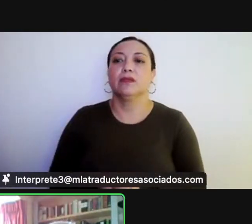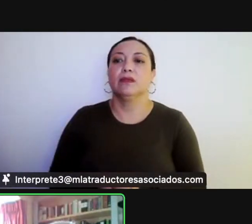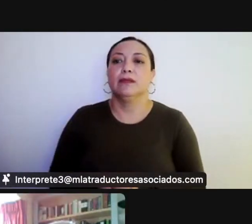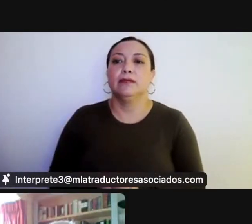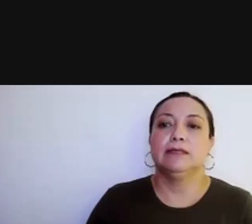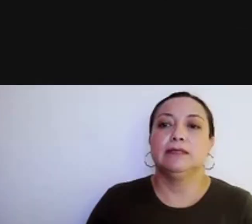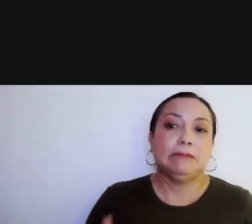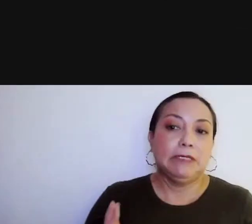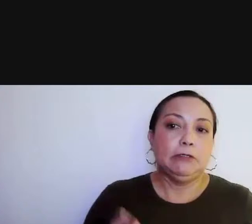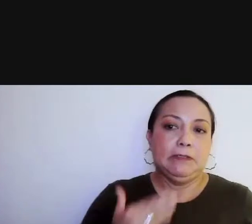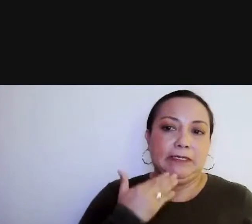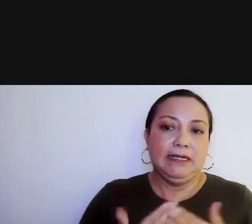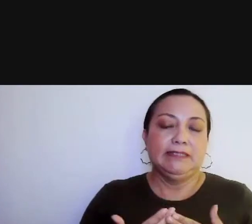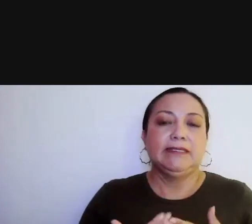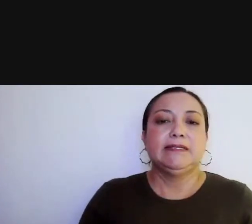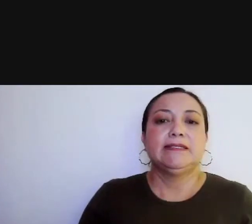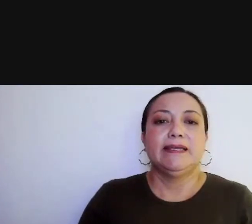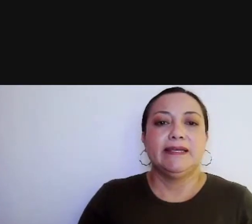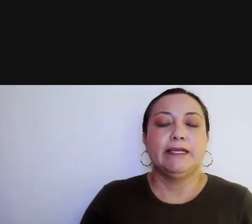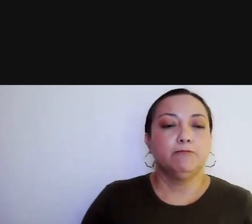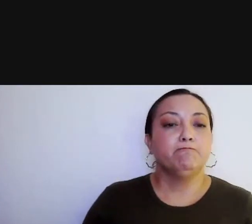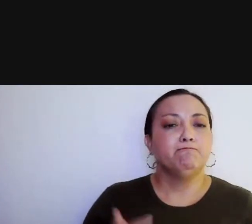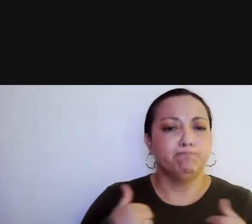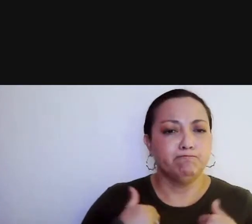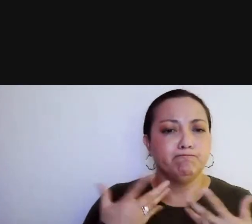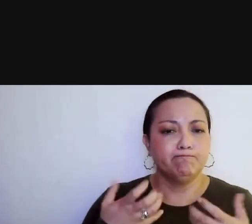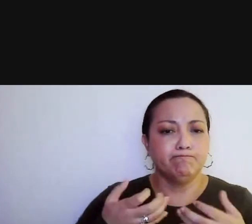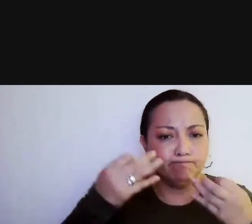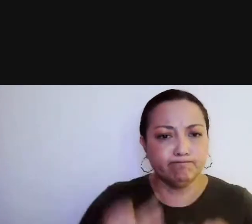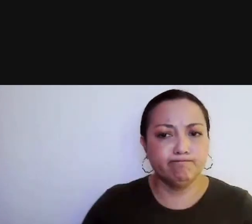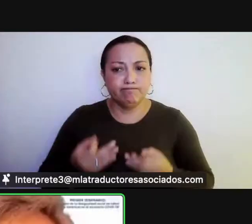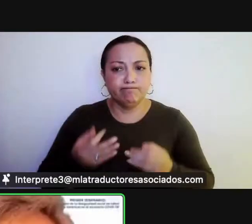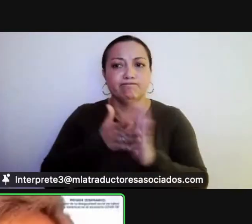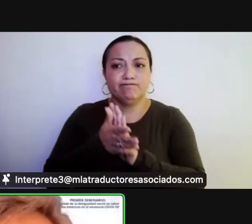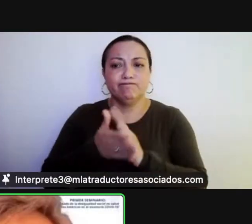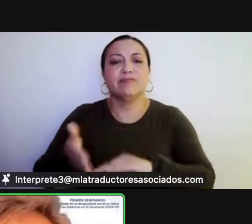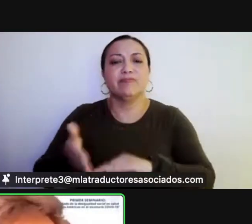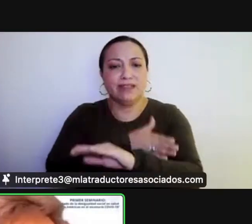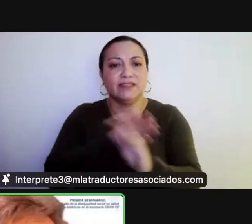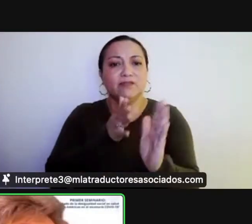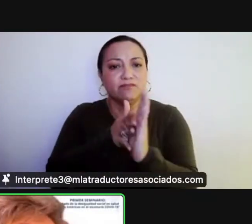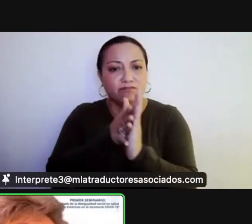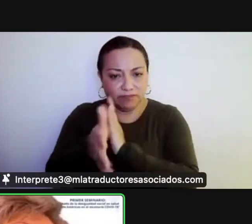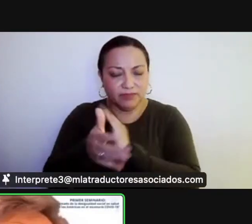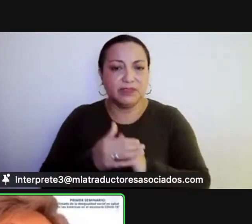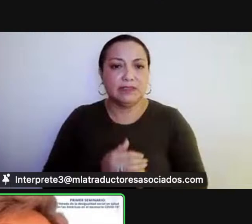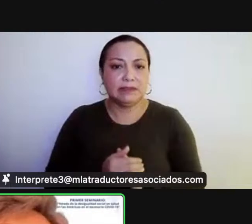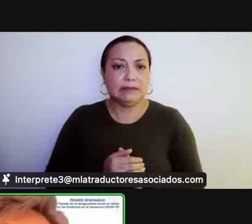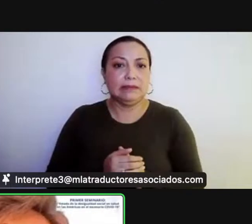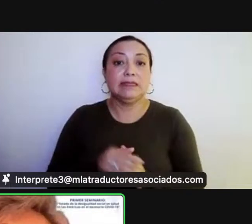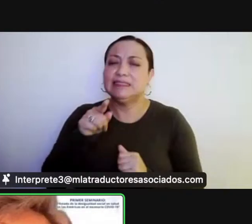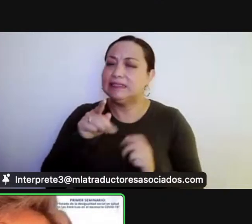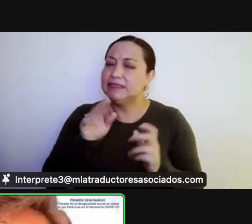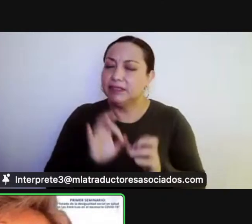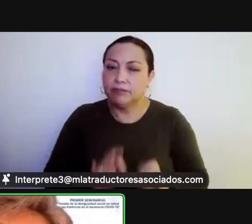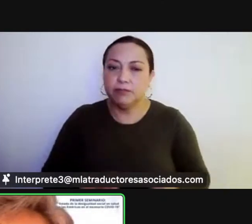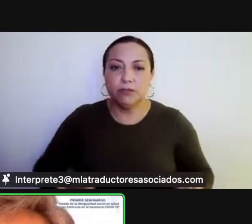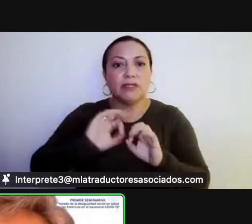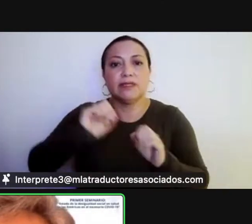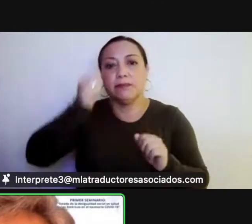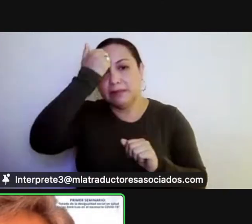you. I would just like to underline what I commented on